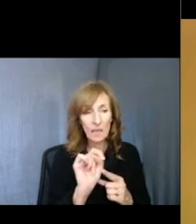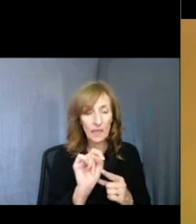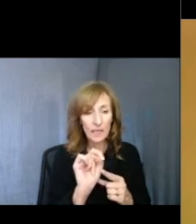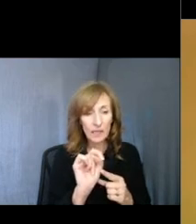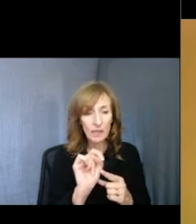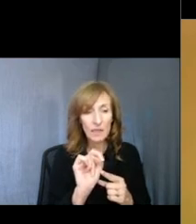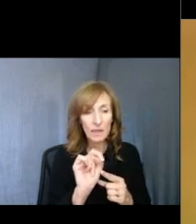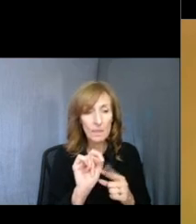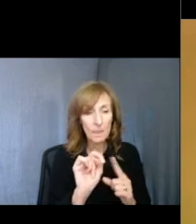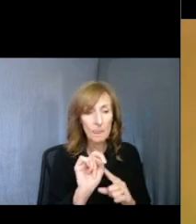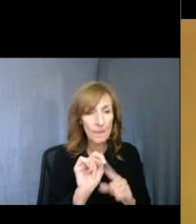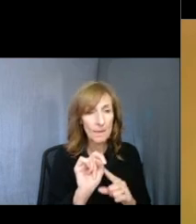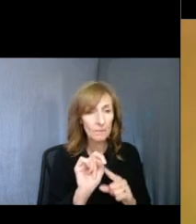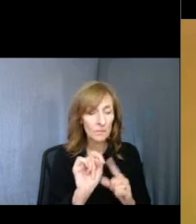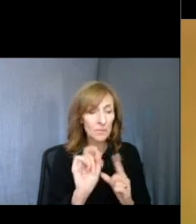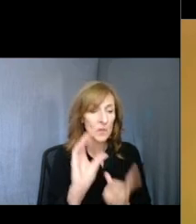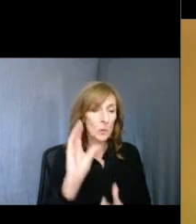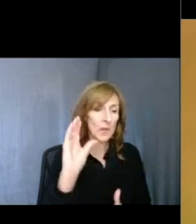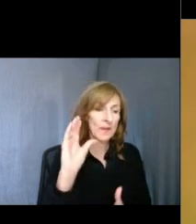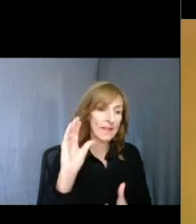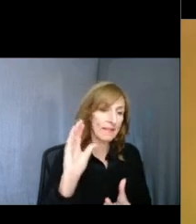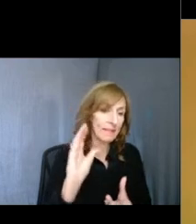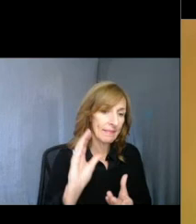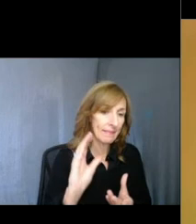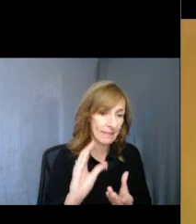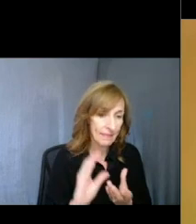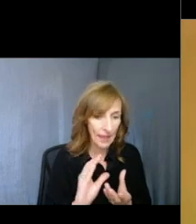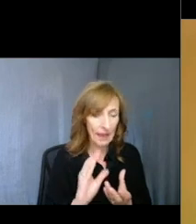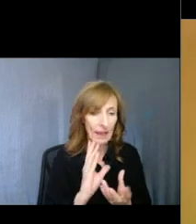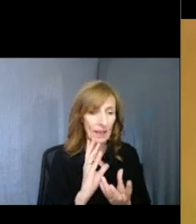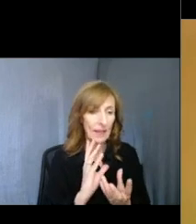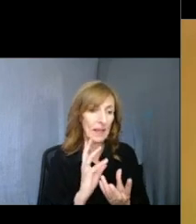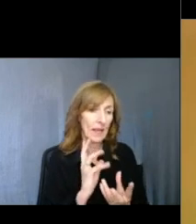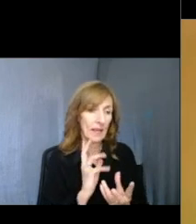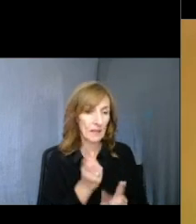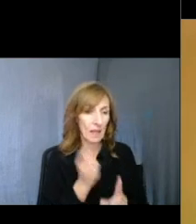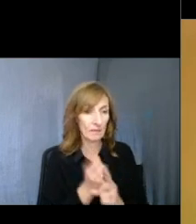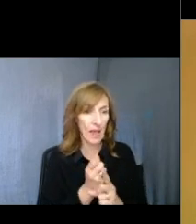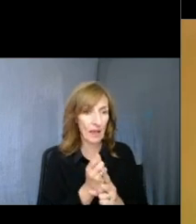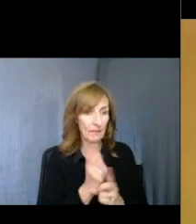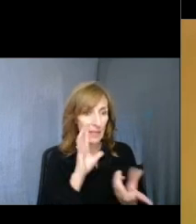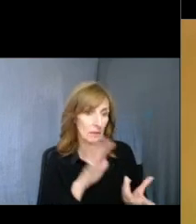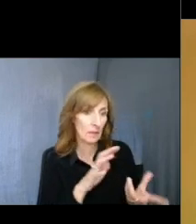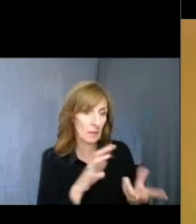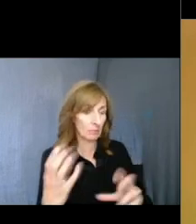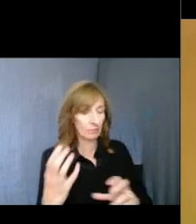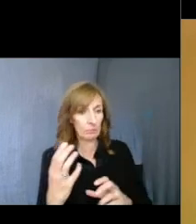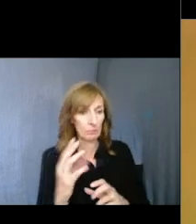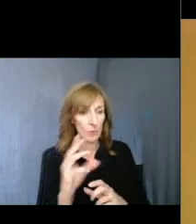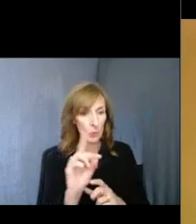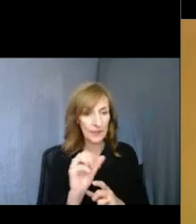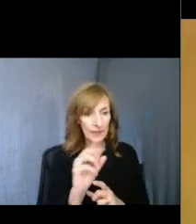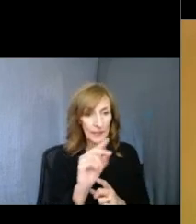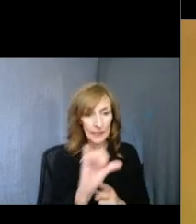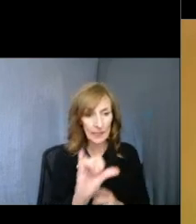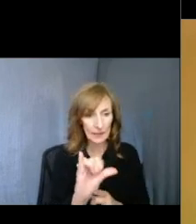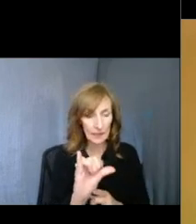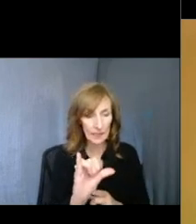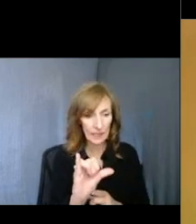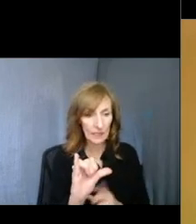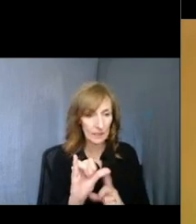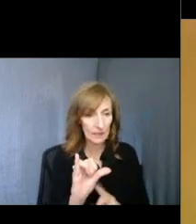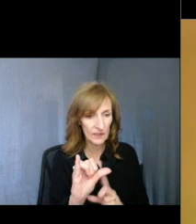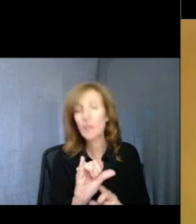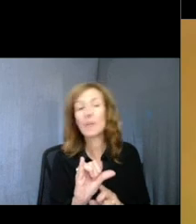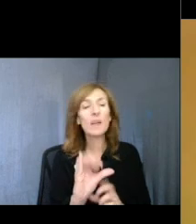have much more significant worsening of their kidney disease than cats being fed a renal diet. We've known for a long